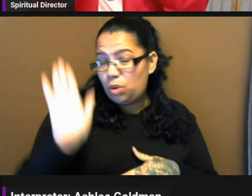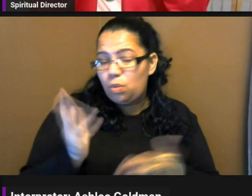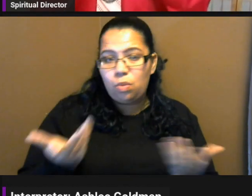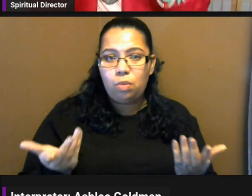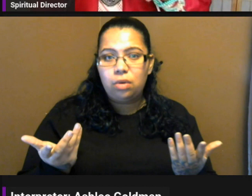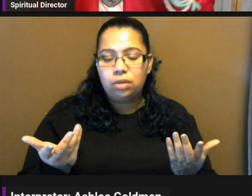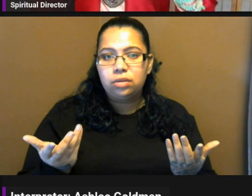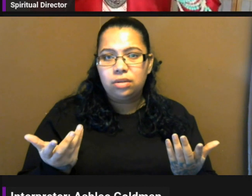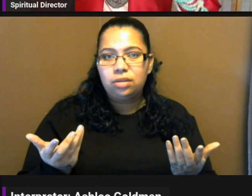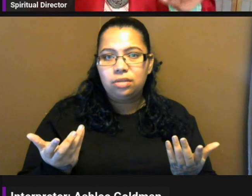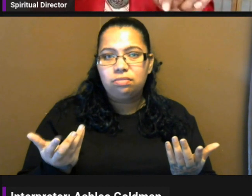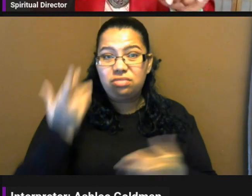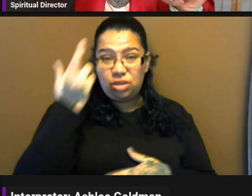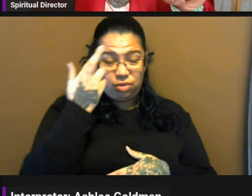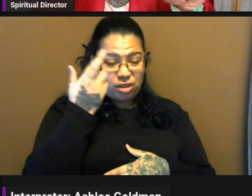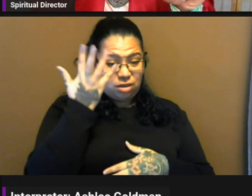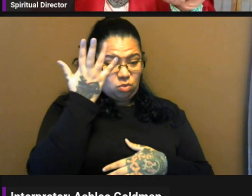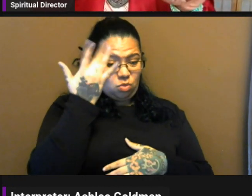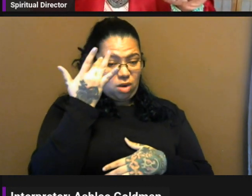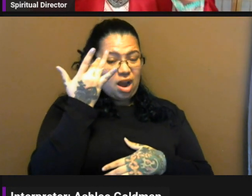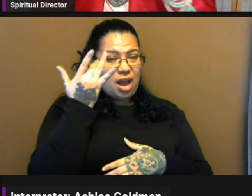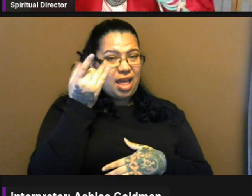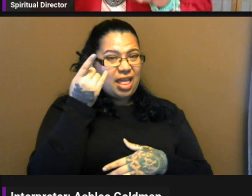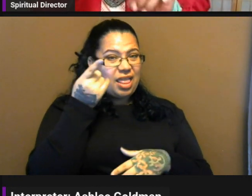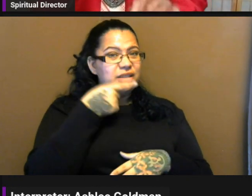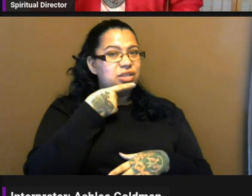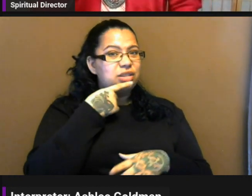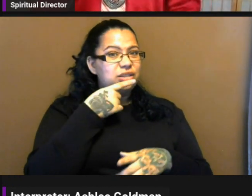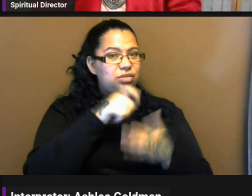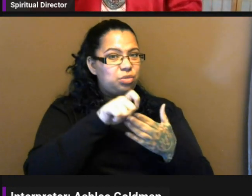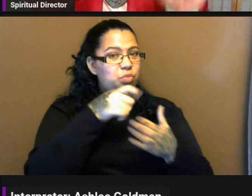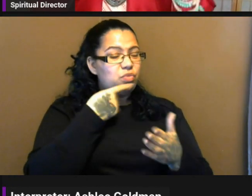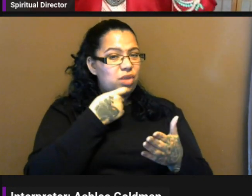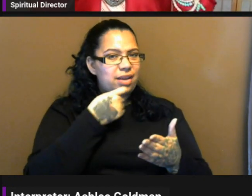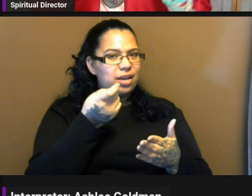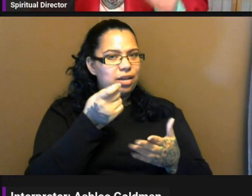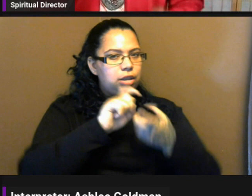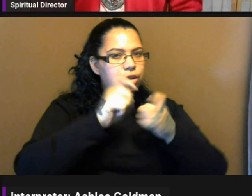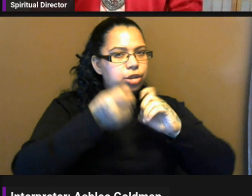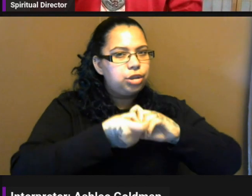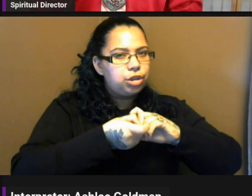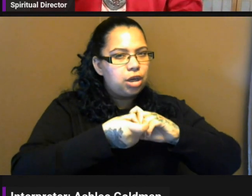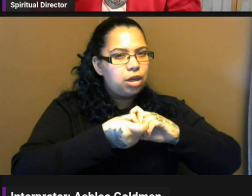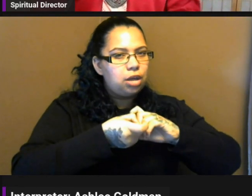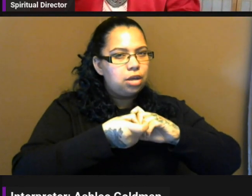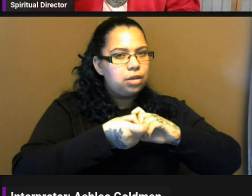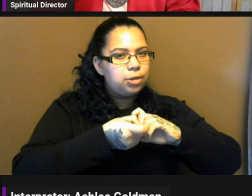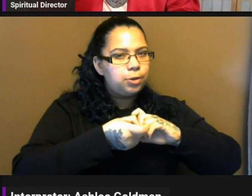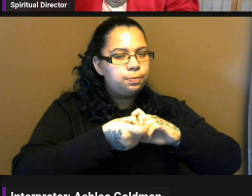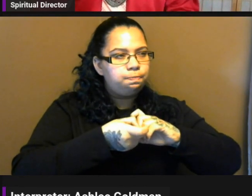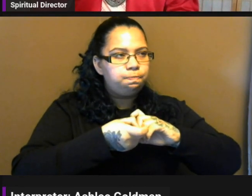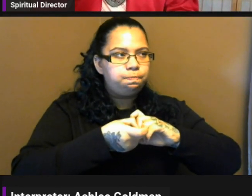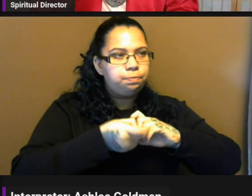the reason why it is red change the fact that you could say, what can I use this